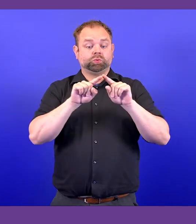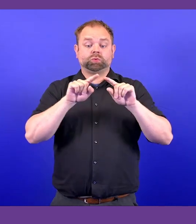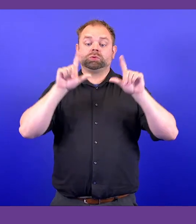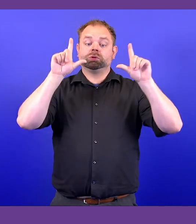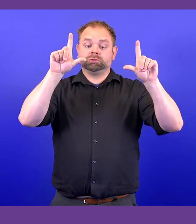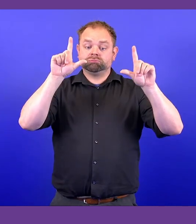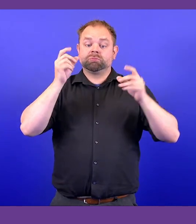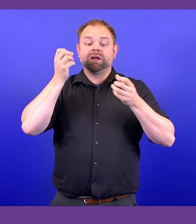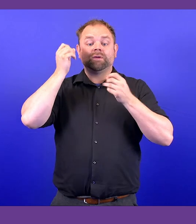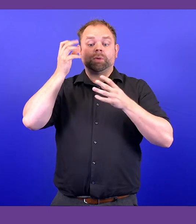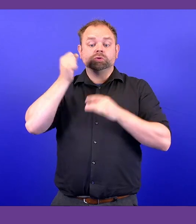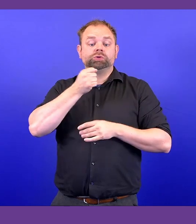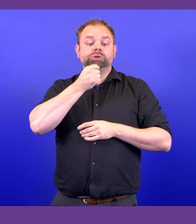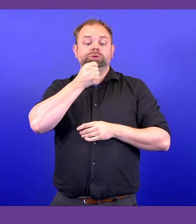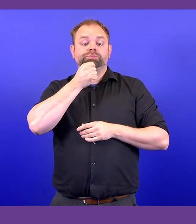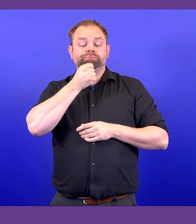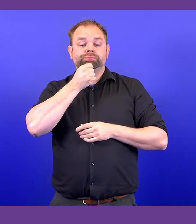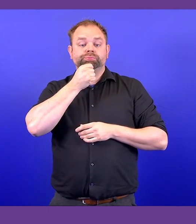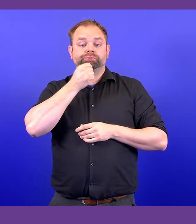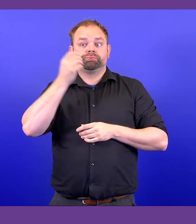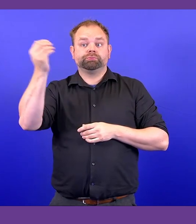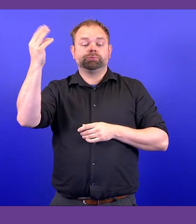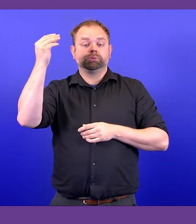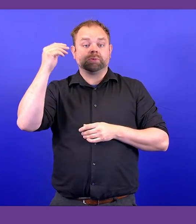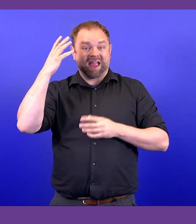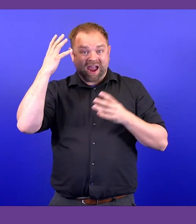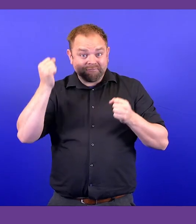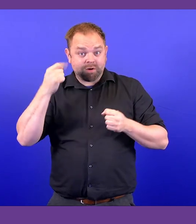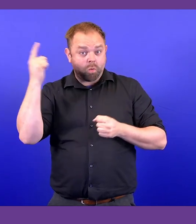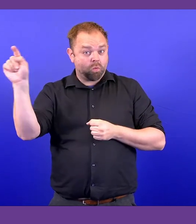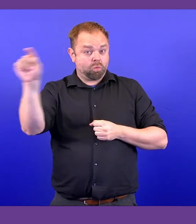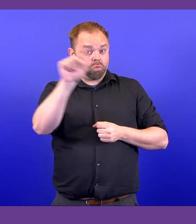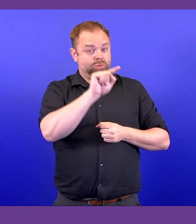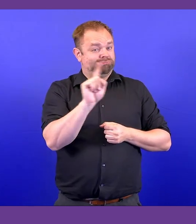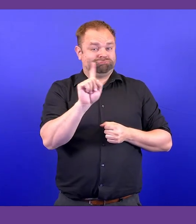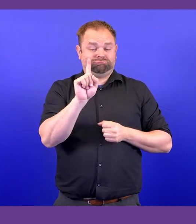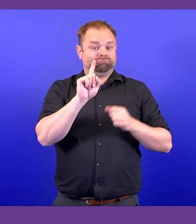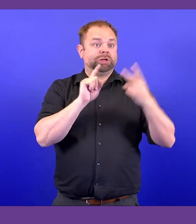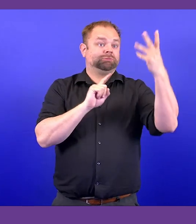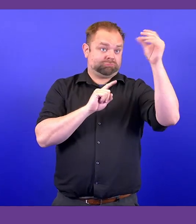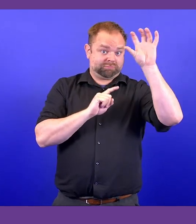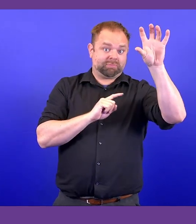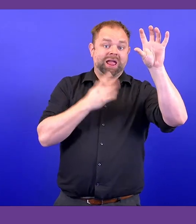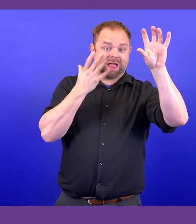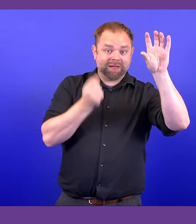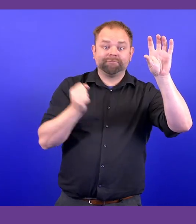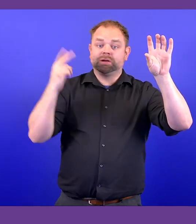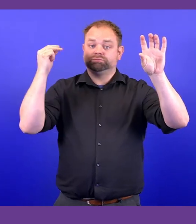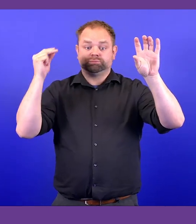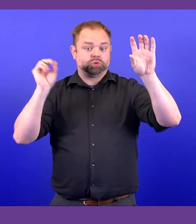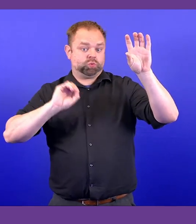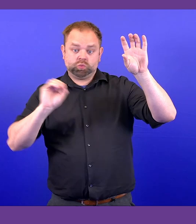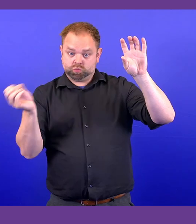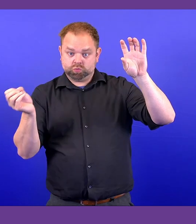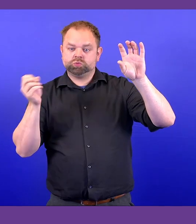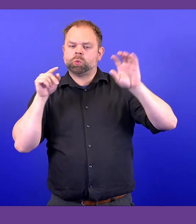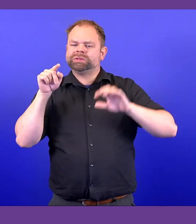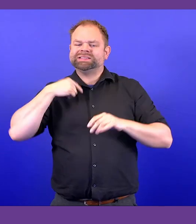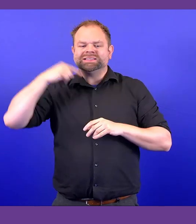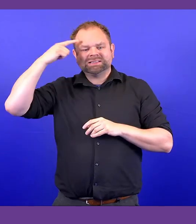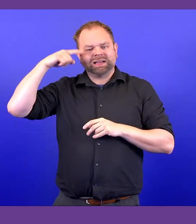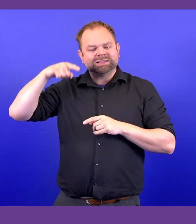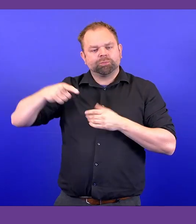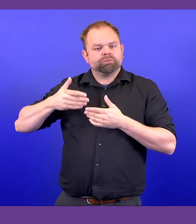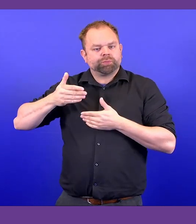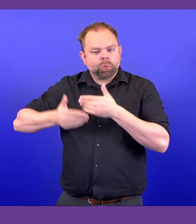much the truth. It's still a work in progress. And I think if you'd ask me to rank the challenges, what is the biggest one? There's